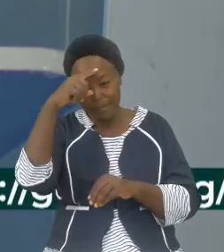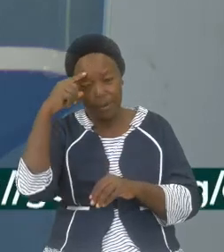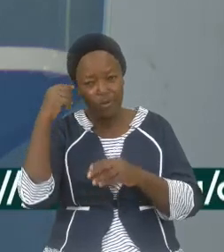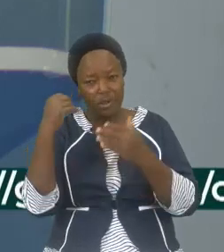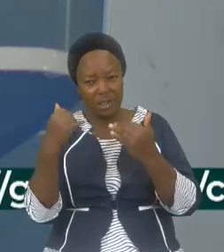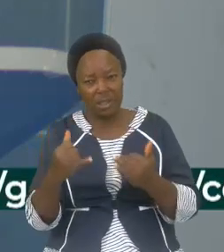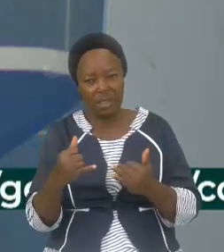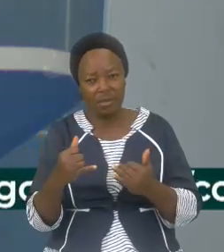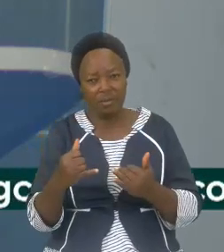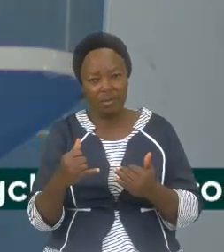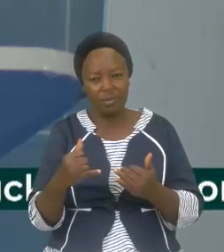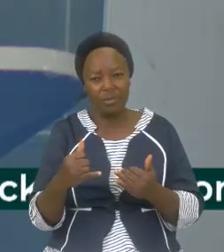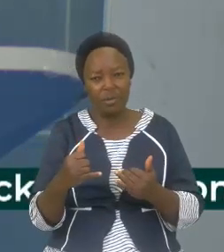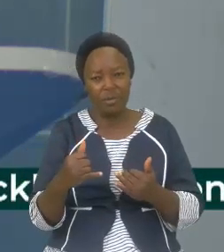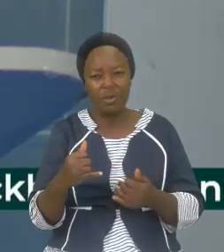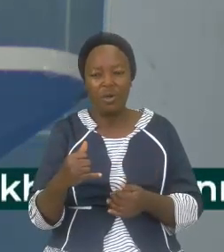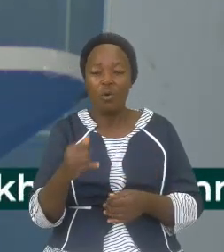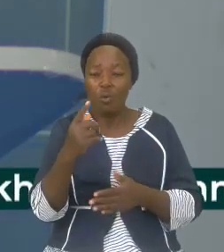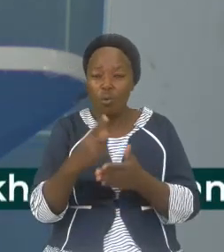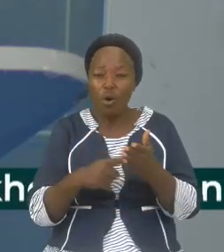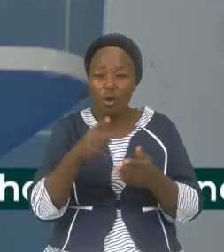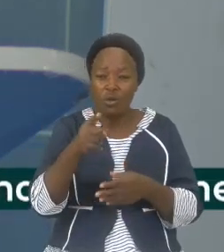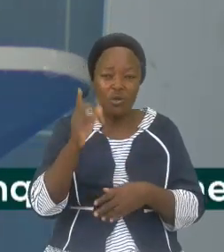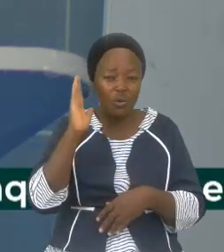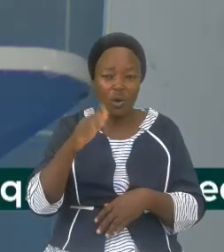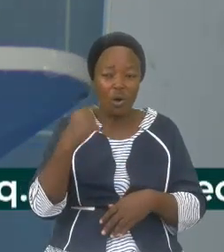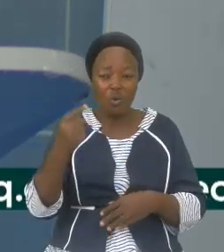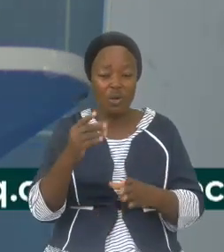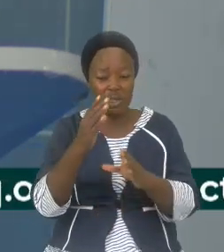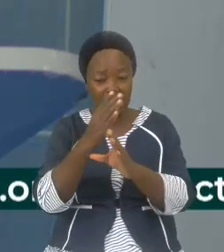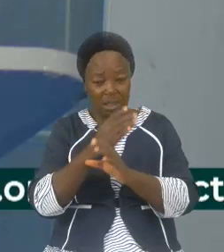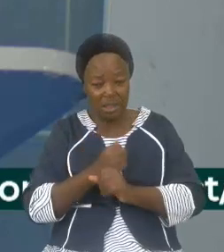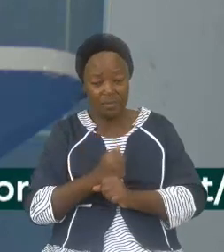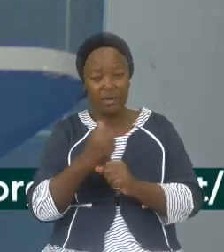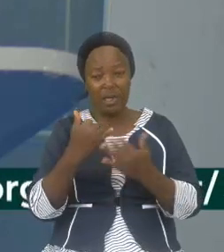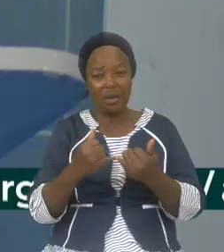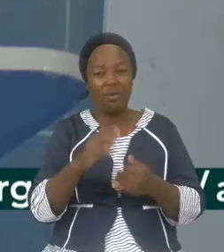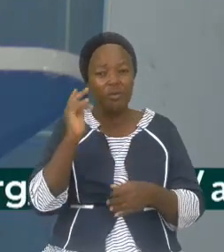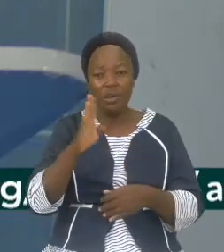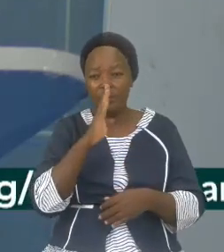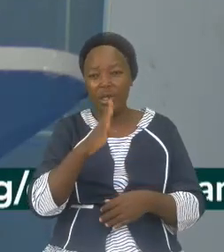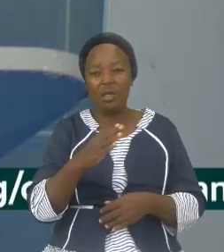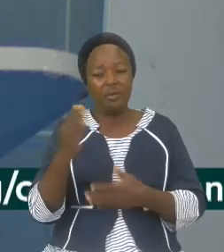the news you shall be receiving now shall be news of joy for the rest of your life.